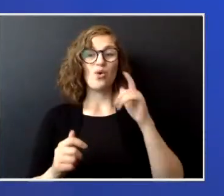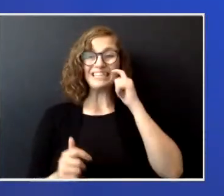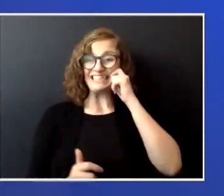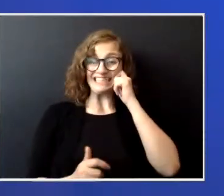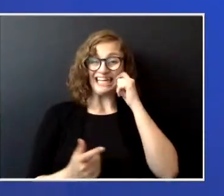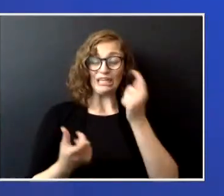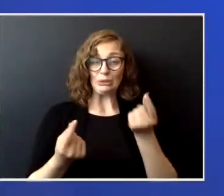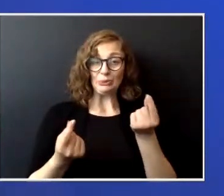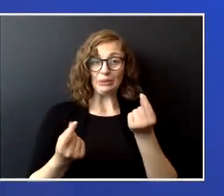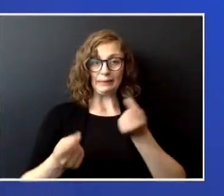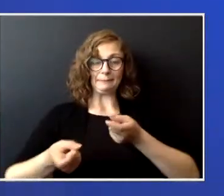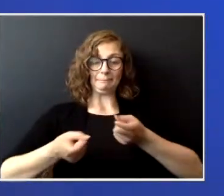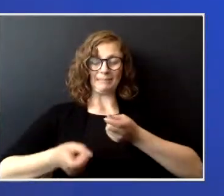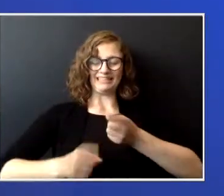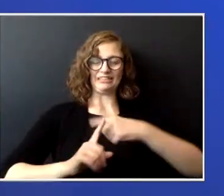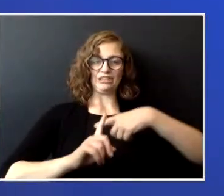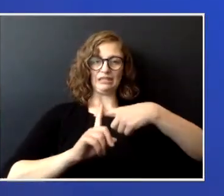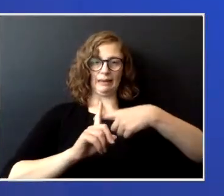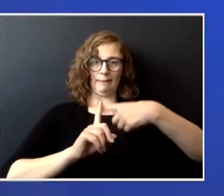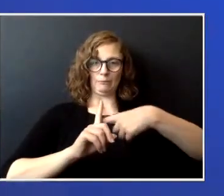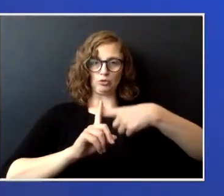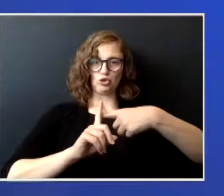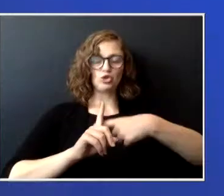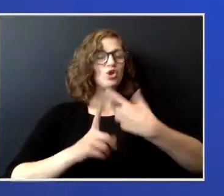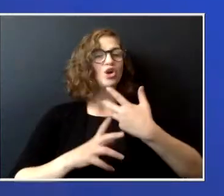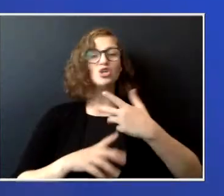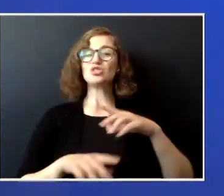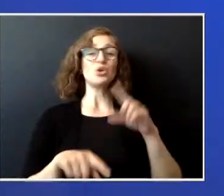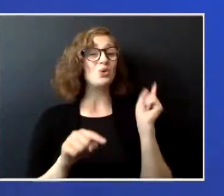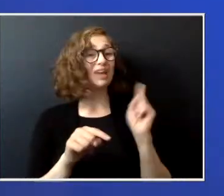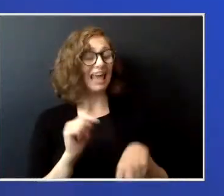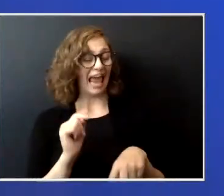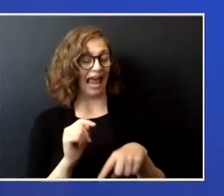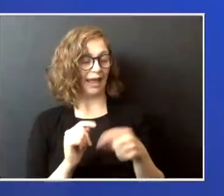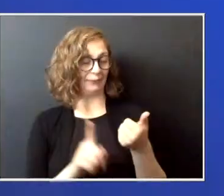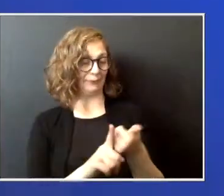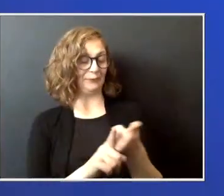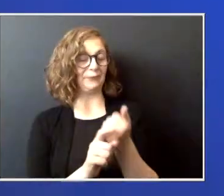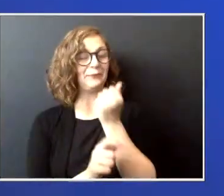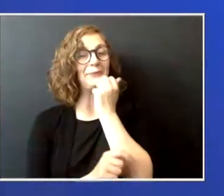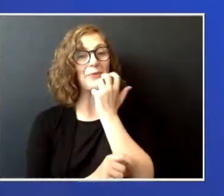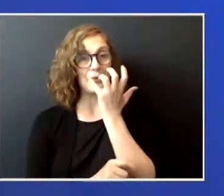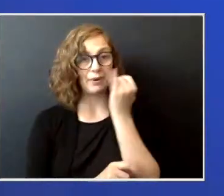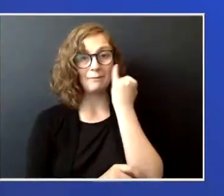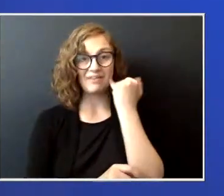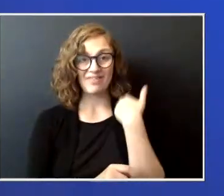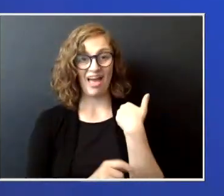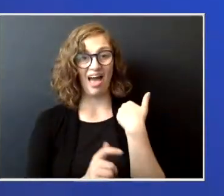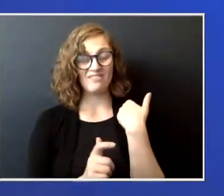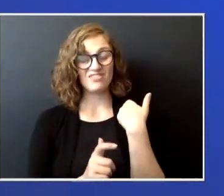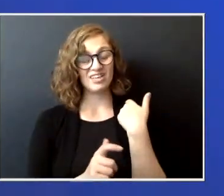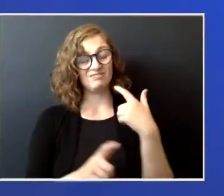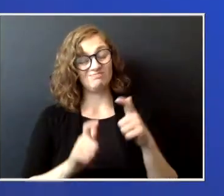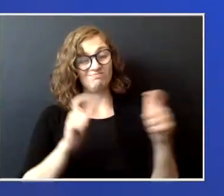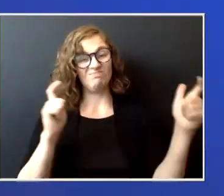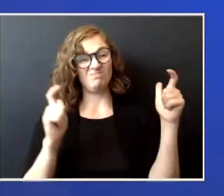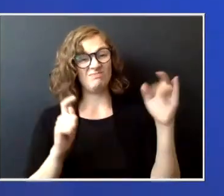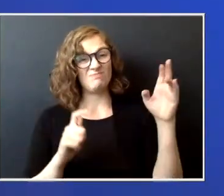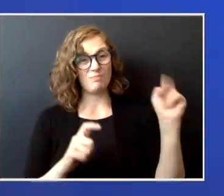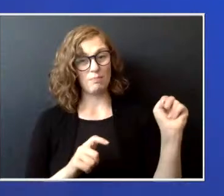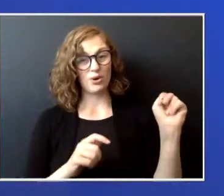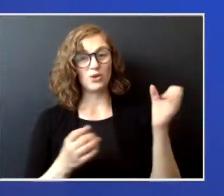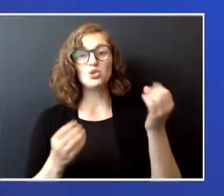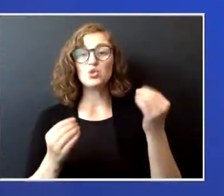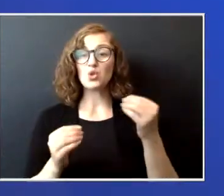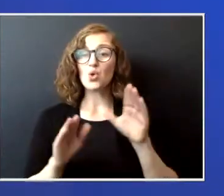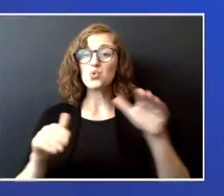can't keep yourself warm if you have a large burn. And so we actually make the room anywhere from like 80 to 95 degrees so